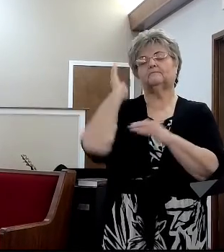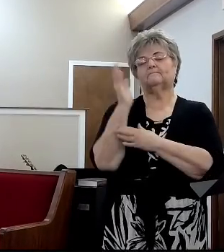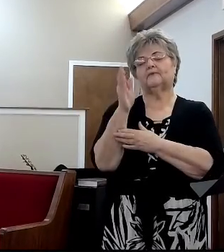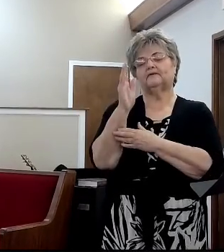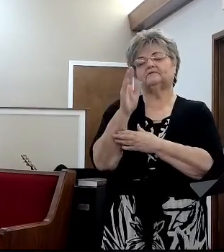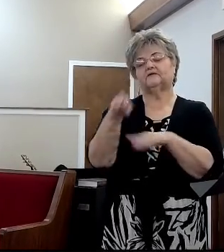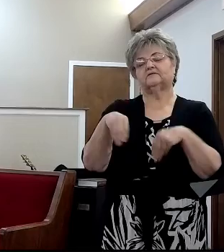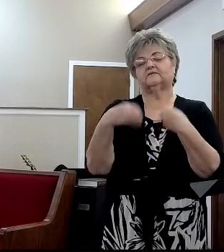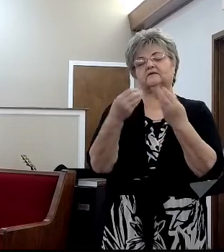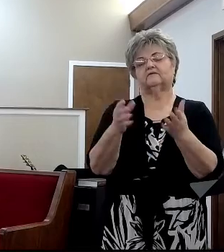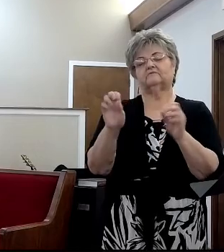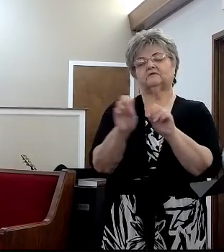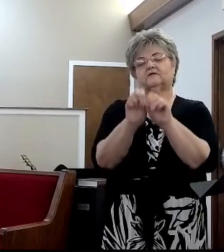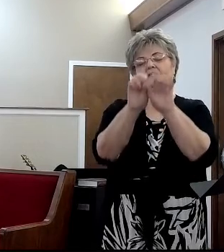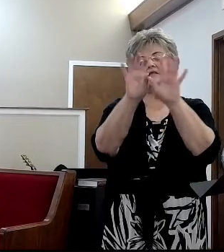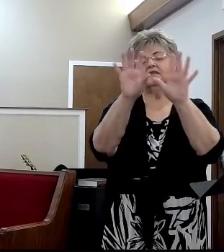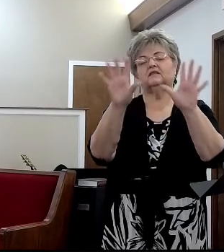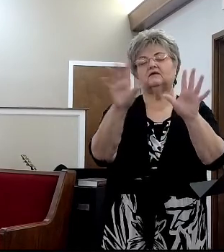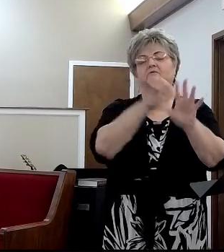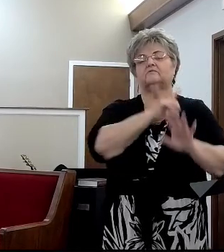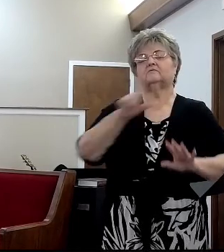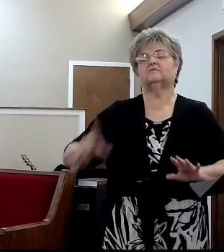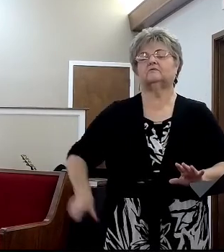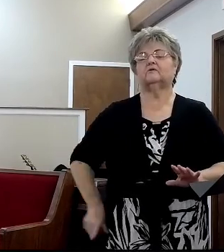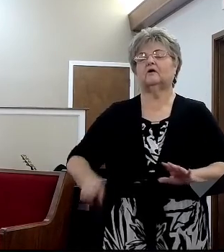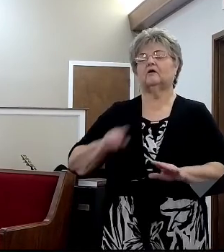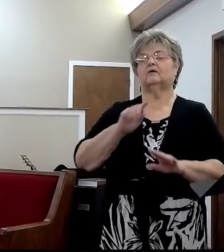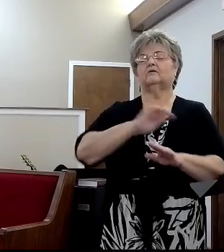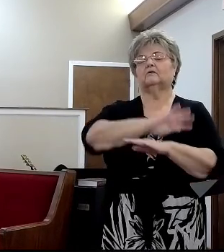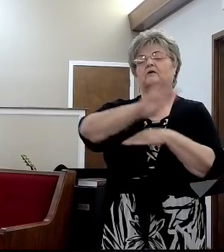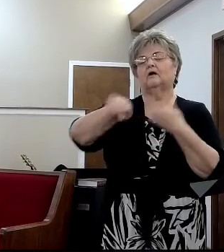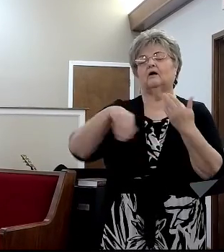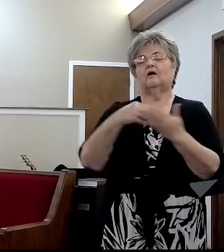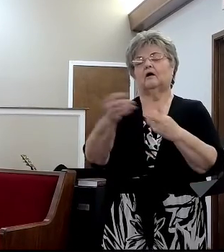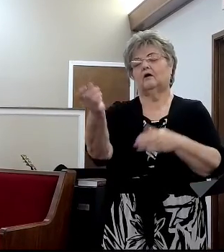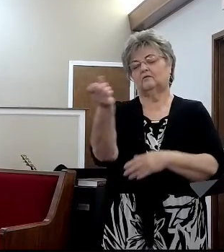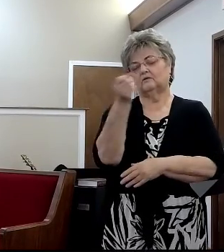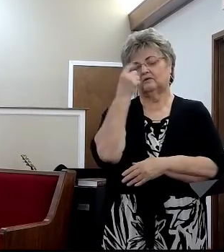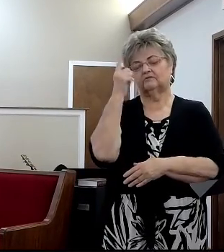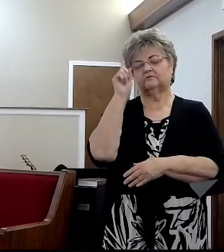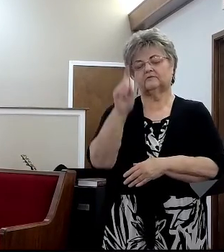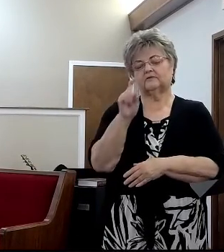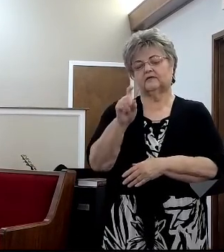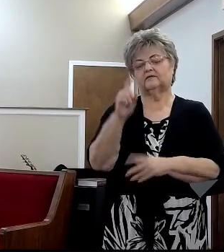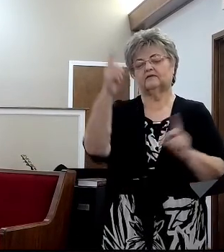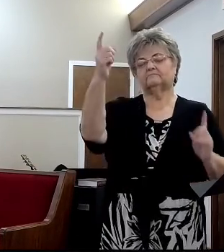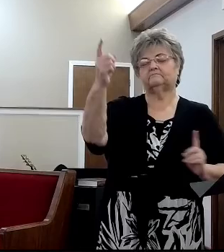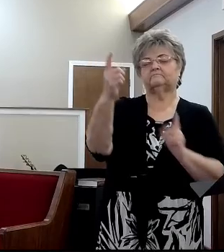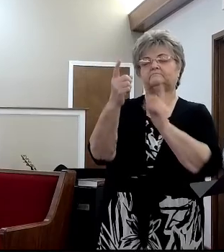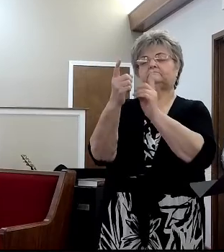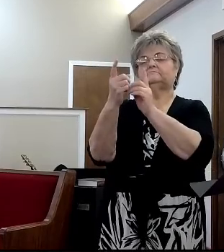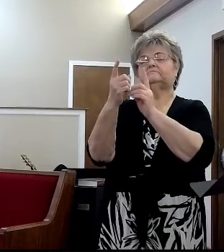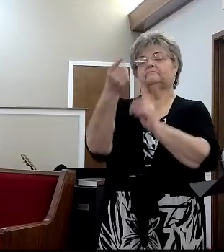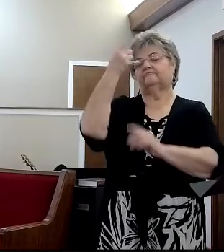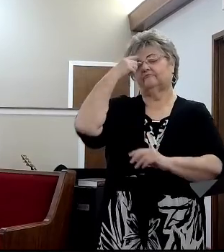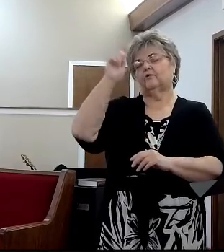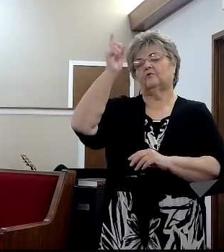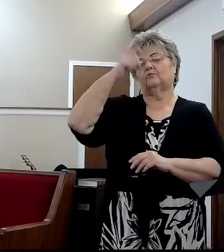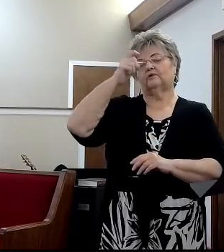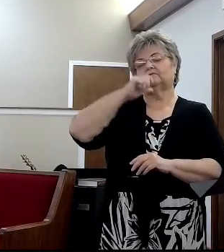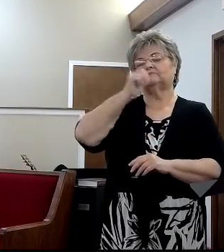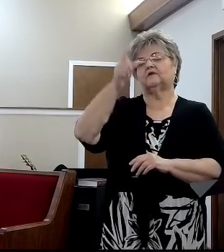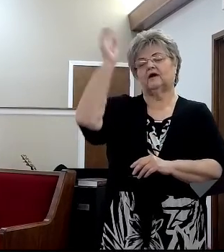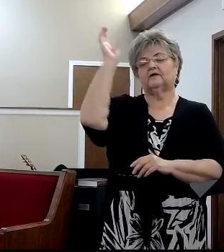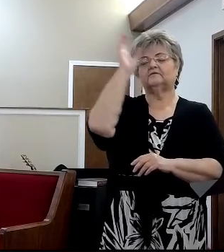brought clearly, Lord. Lord, that we all understand the necessity, Lord, to come to you for wisdom and not to seek the